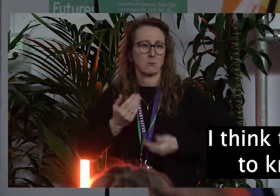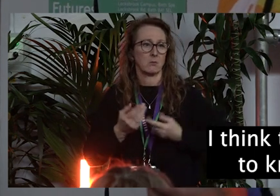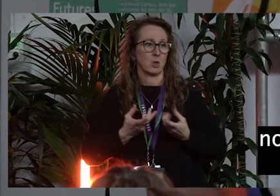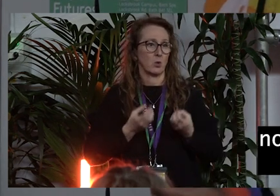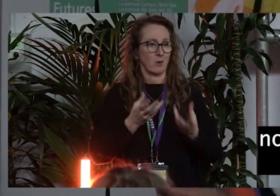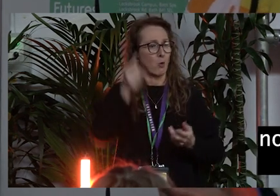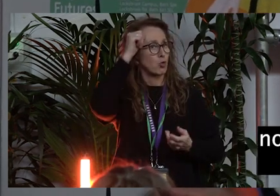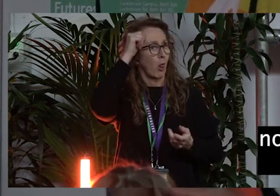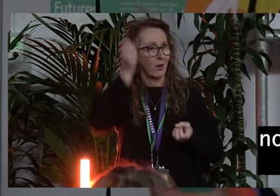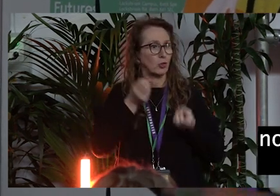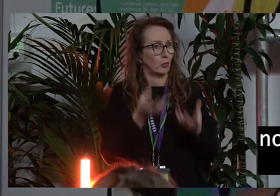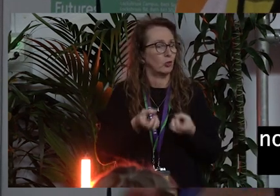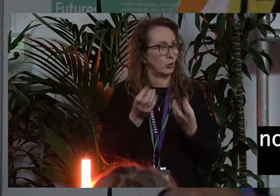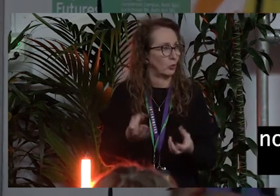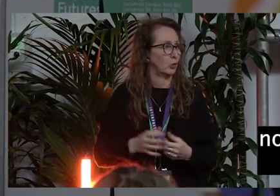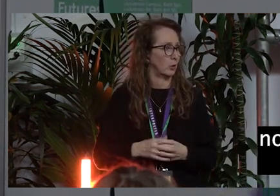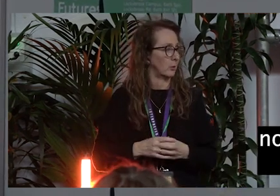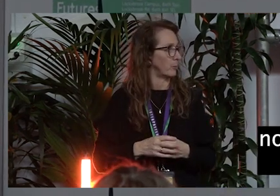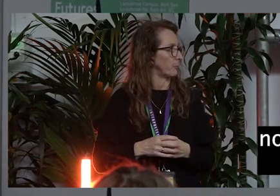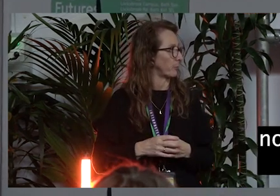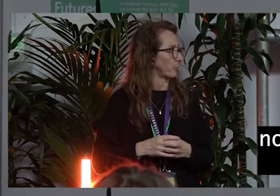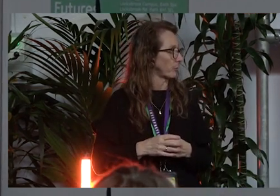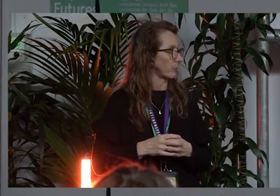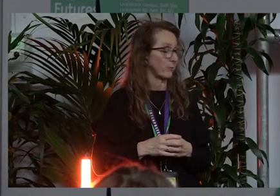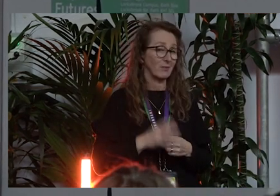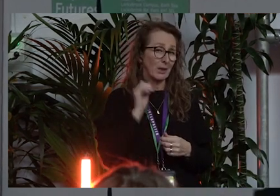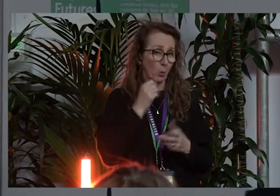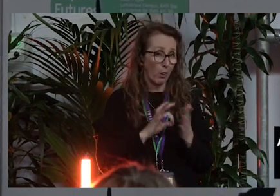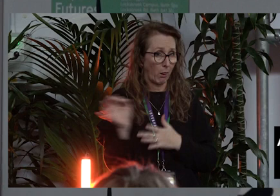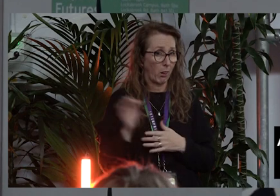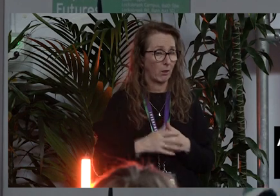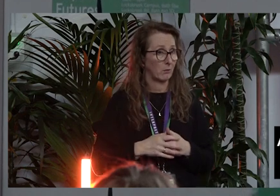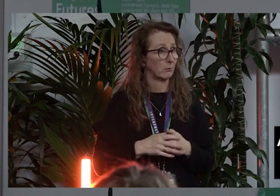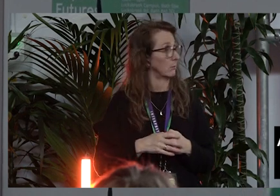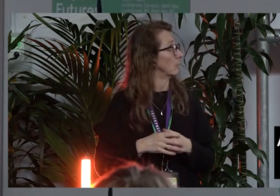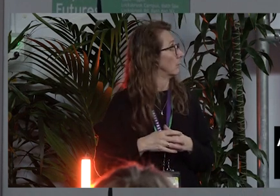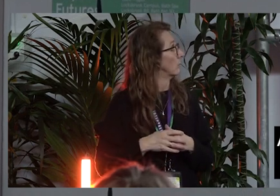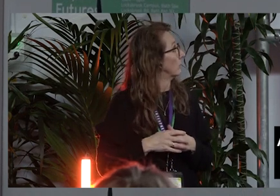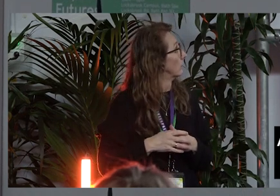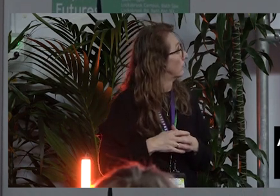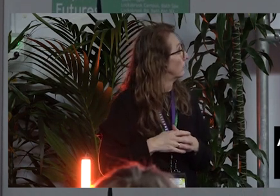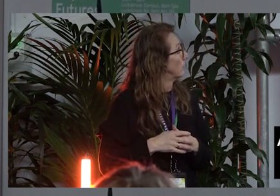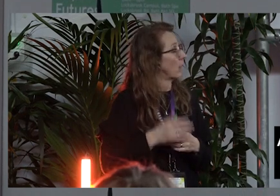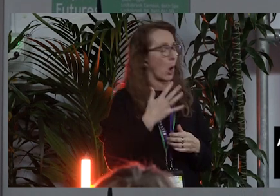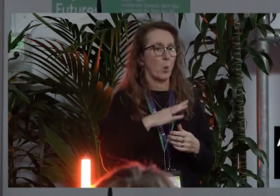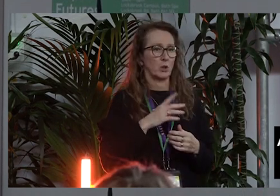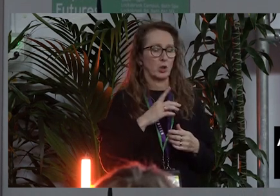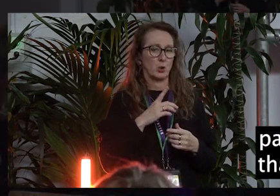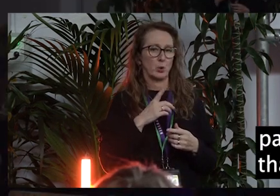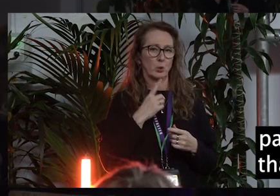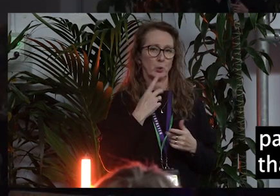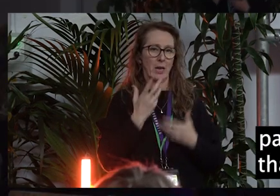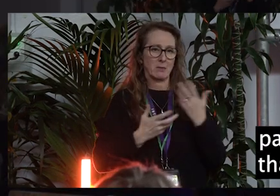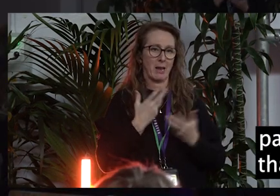what's happening right now and the patenting debate, the better for me. And then I just wanted to tell you a bit about